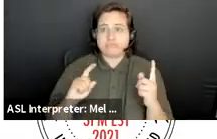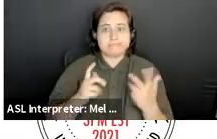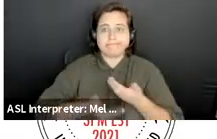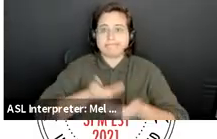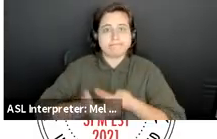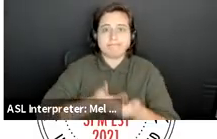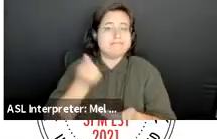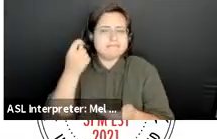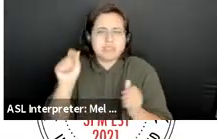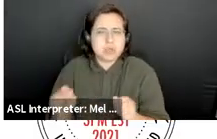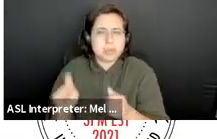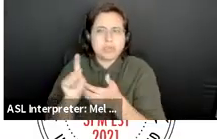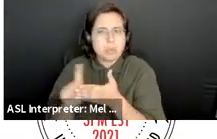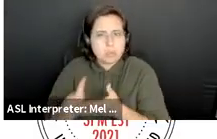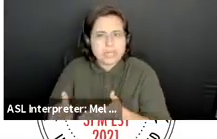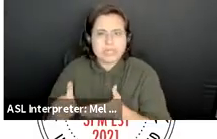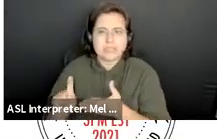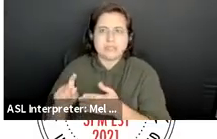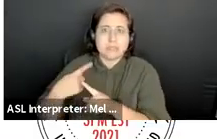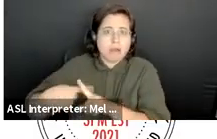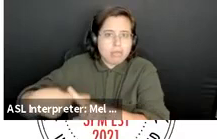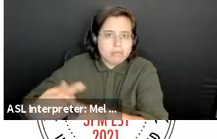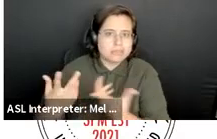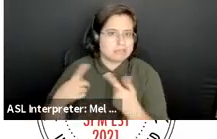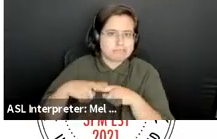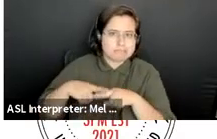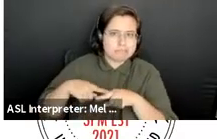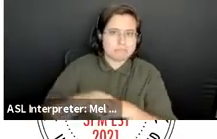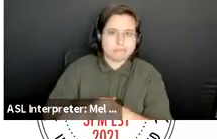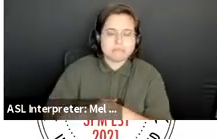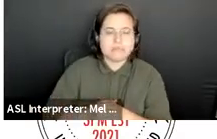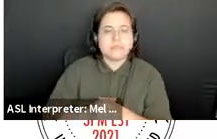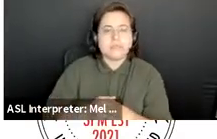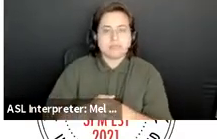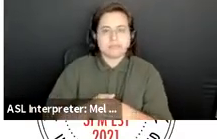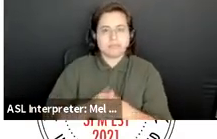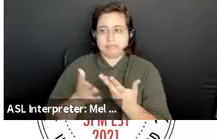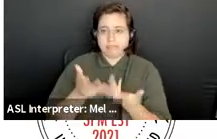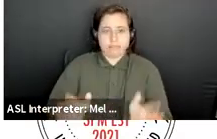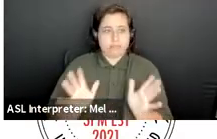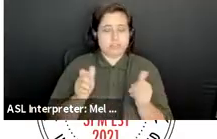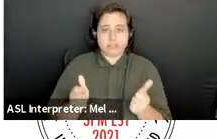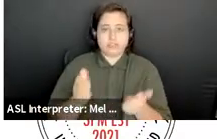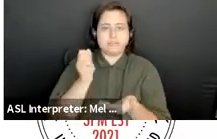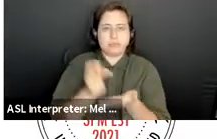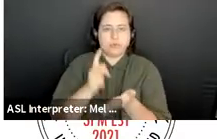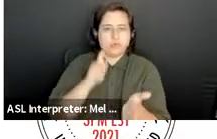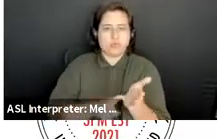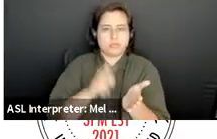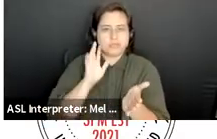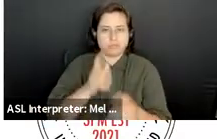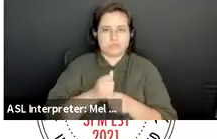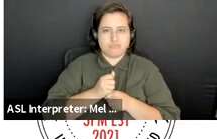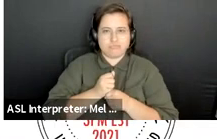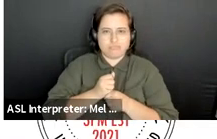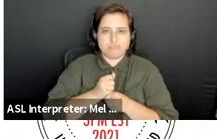of weeks to months, is an approval notice at the end of that process. And in most